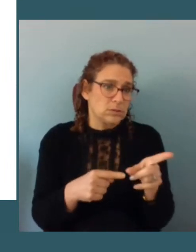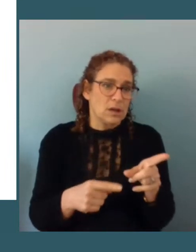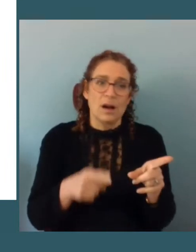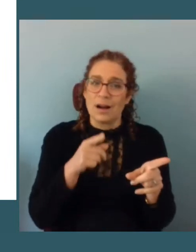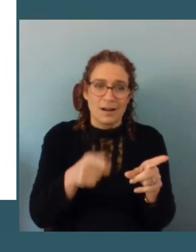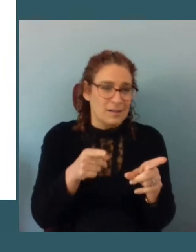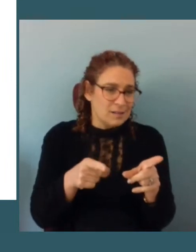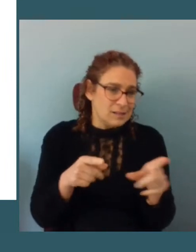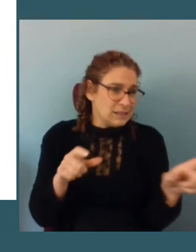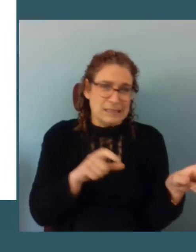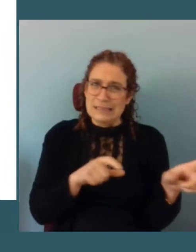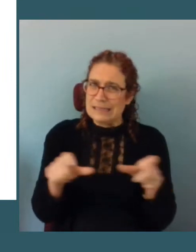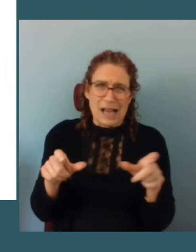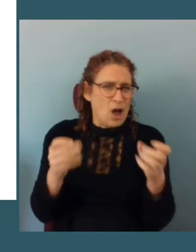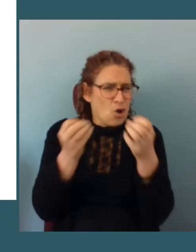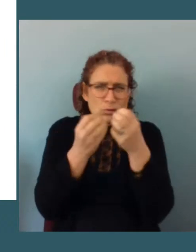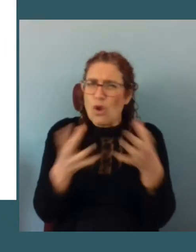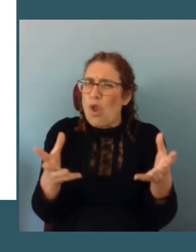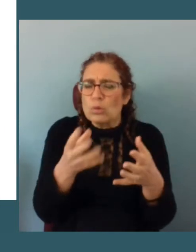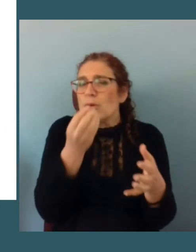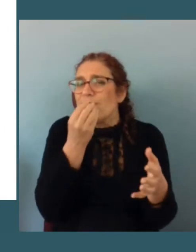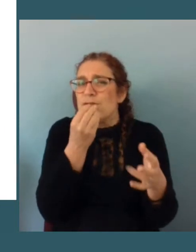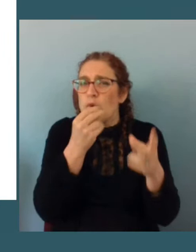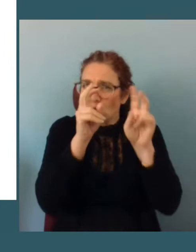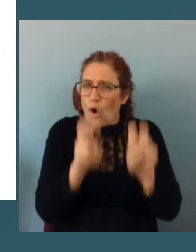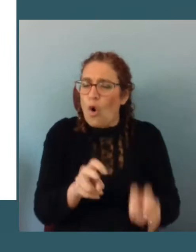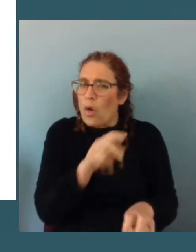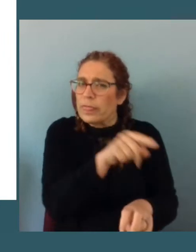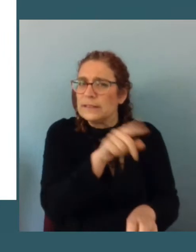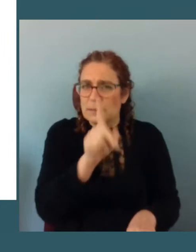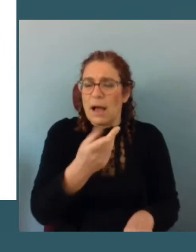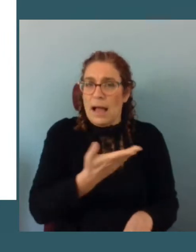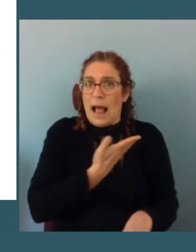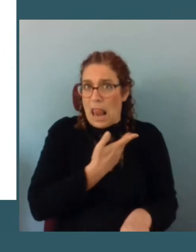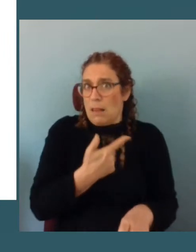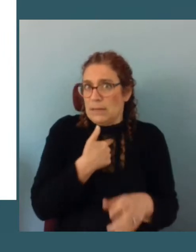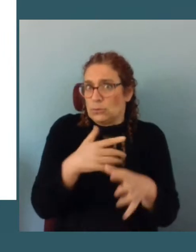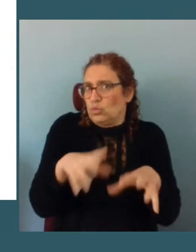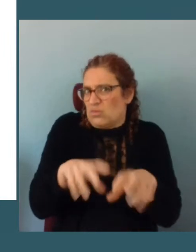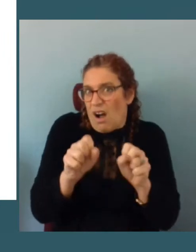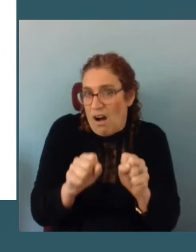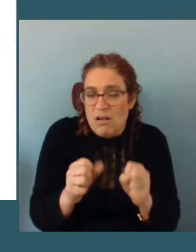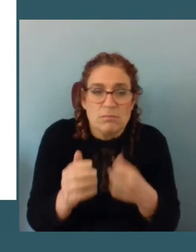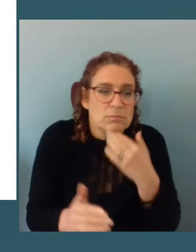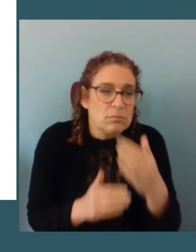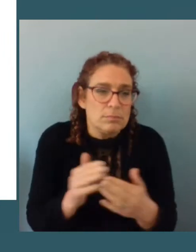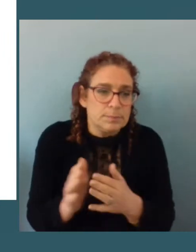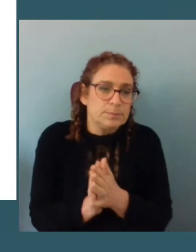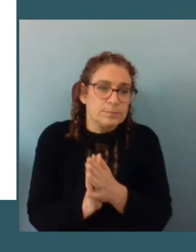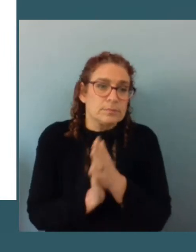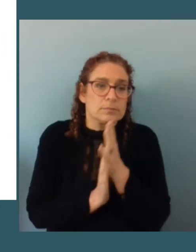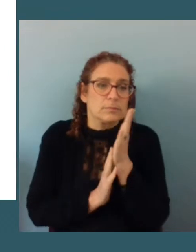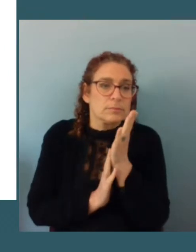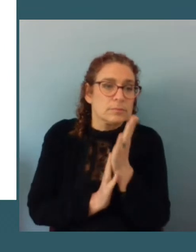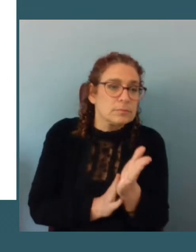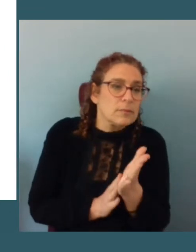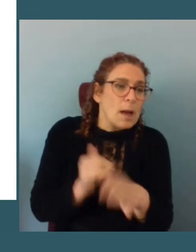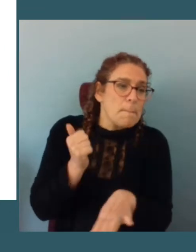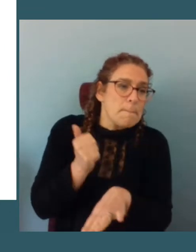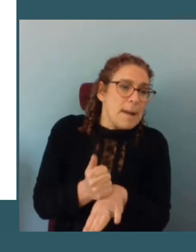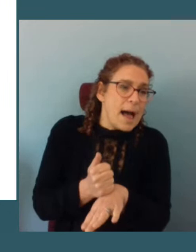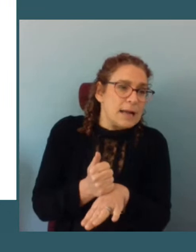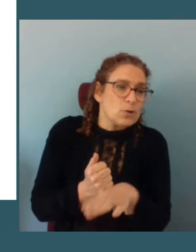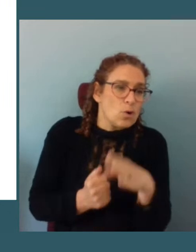on the resource, but it certainly gives us some to be working with. And you can see it's based on 3